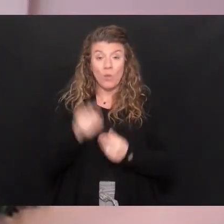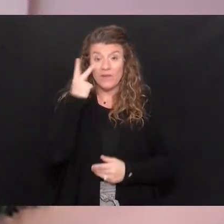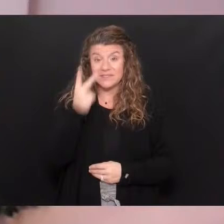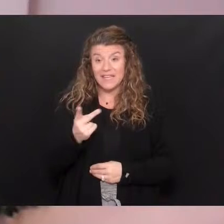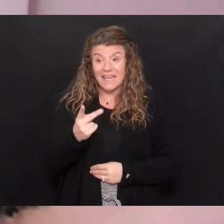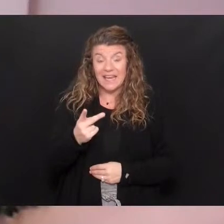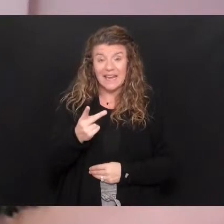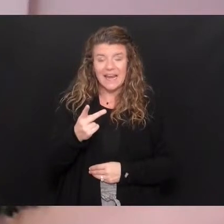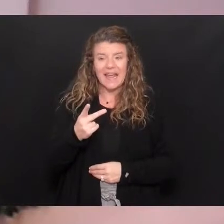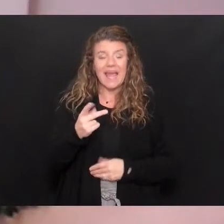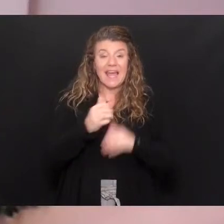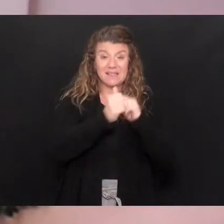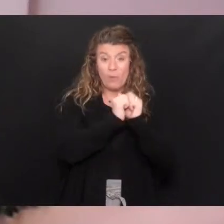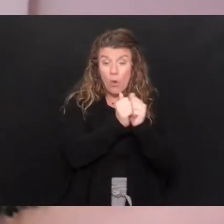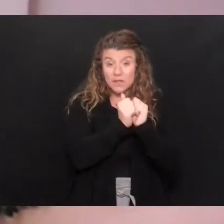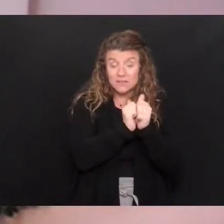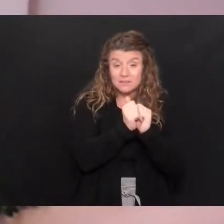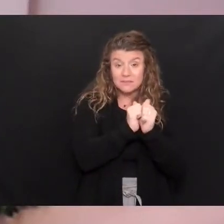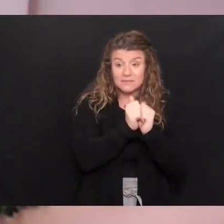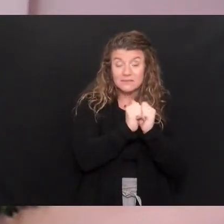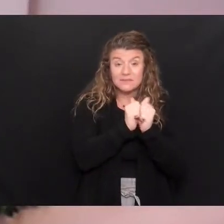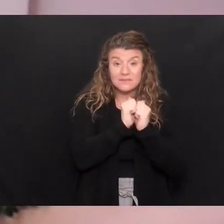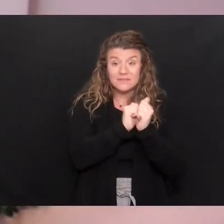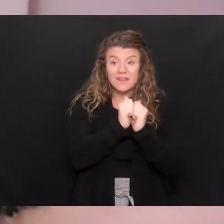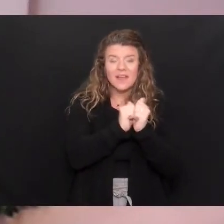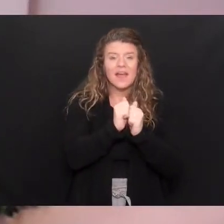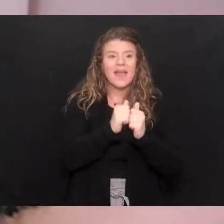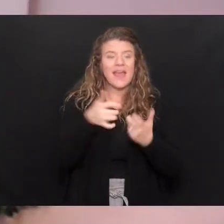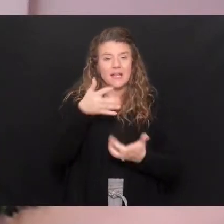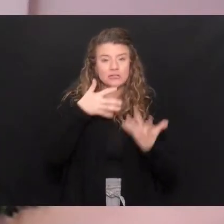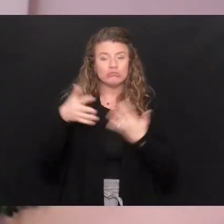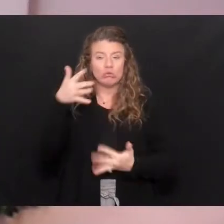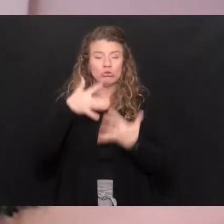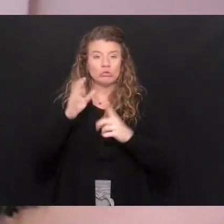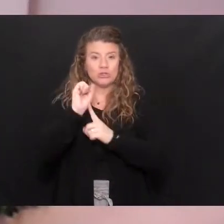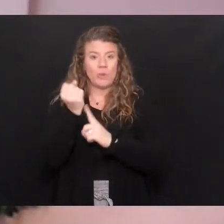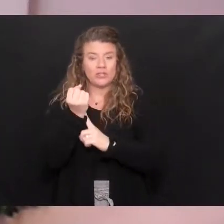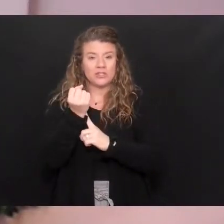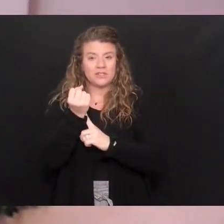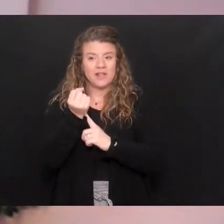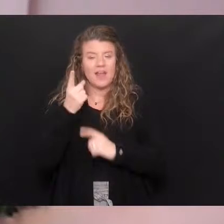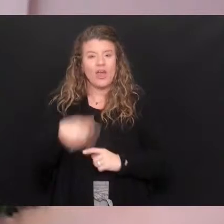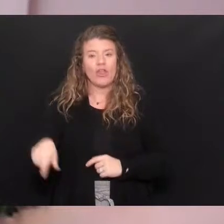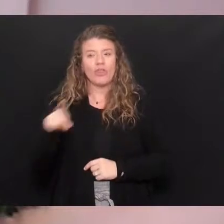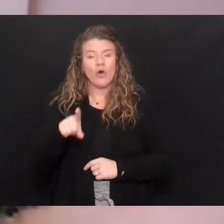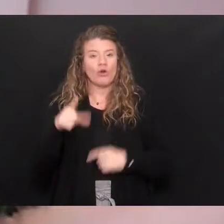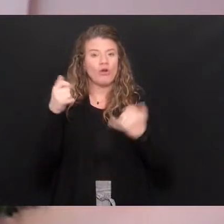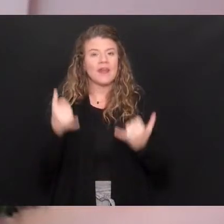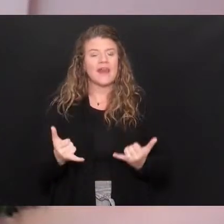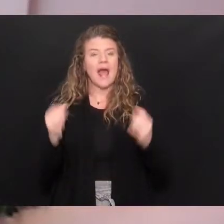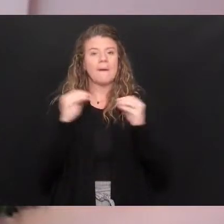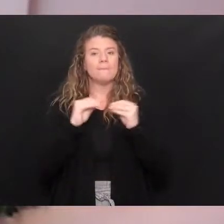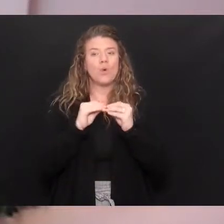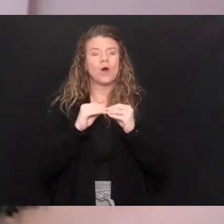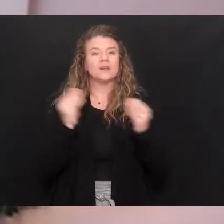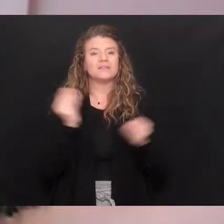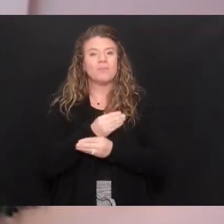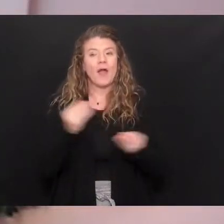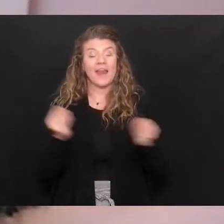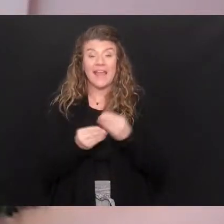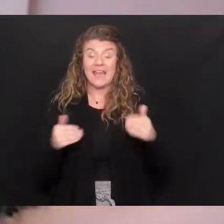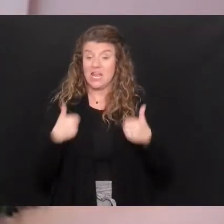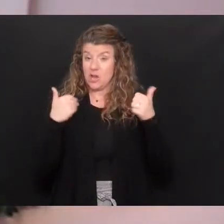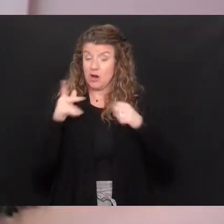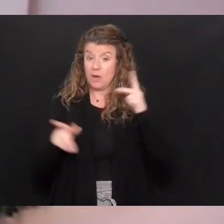in extracurriculars and in social situations where it's now more spreading in younger